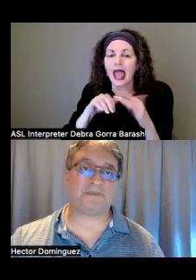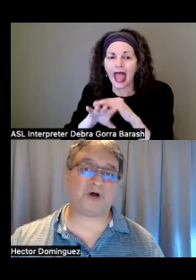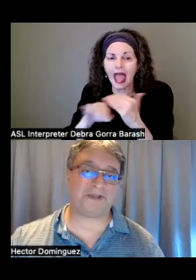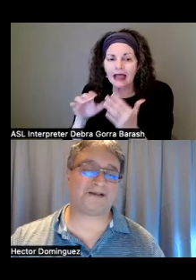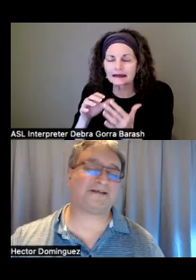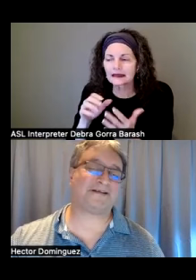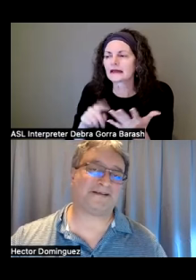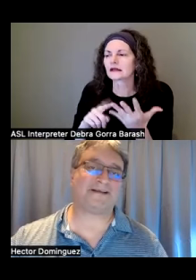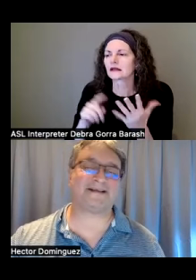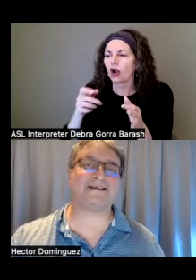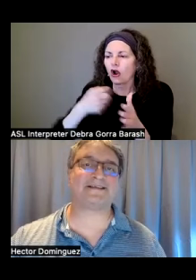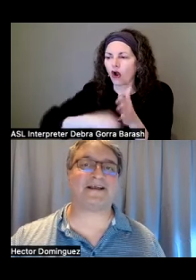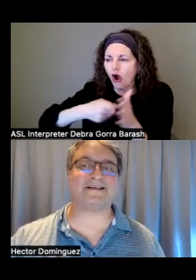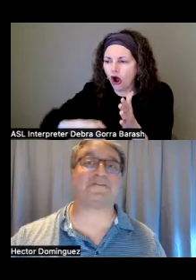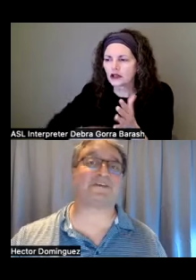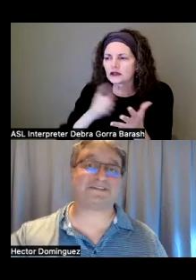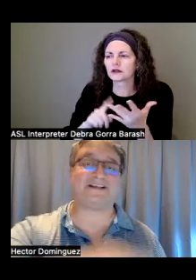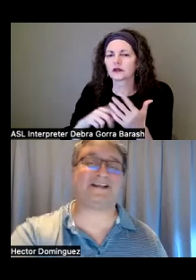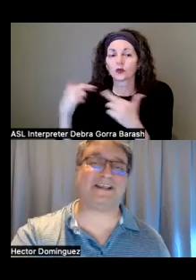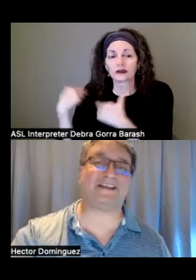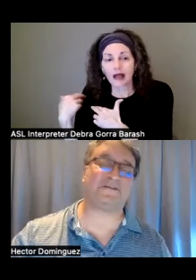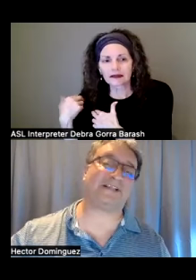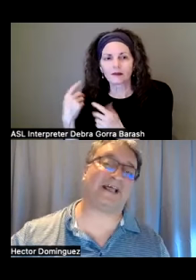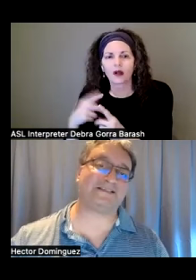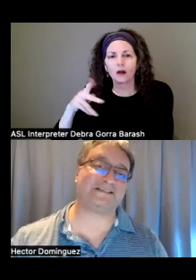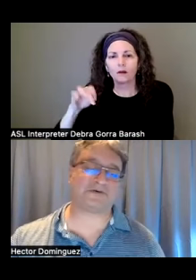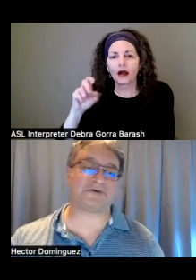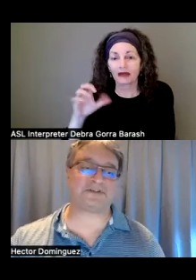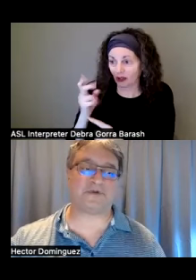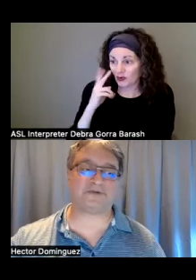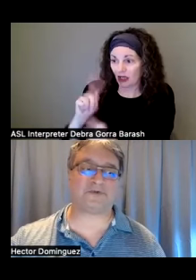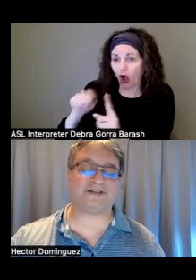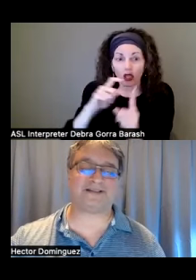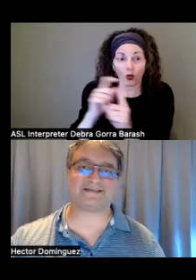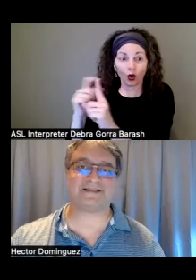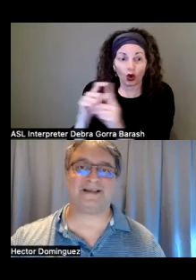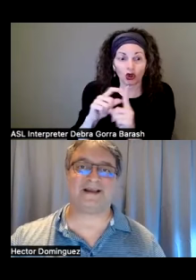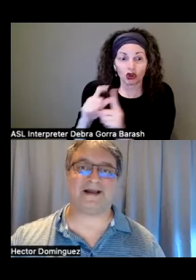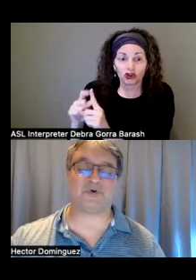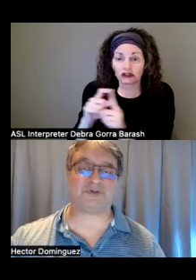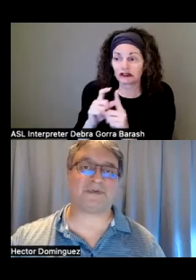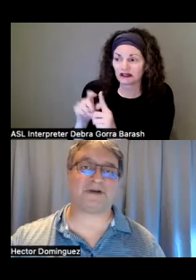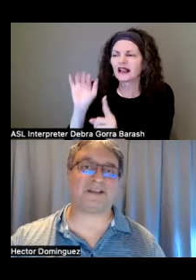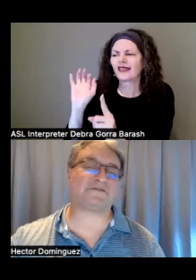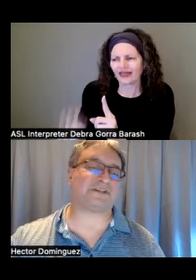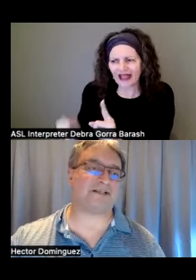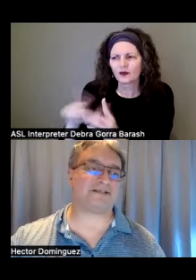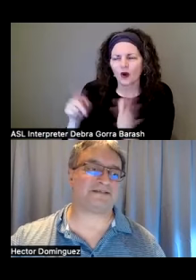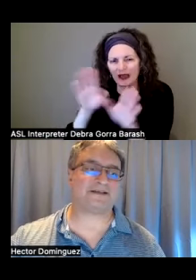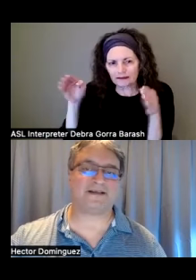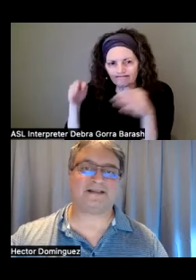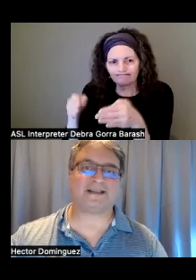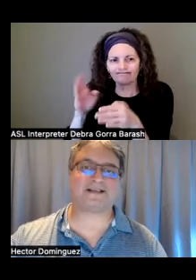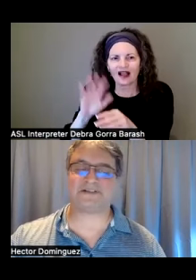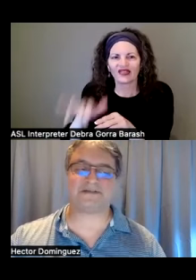responsible, public. It's a first layer of analysis. So currently we are doing the next more deeper layer of